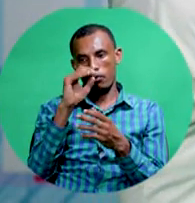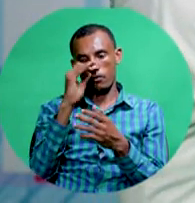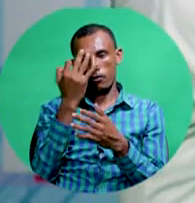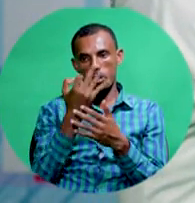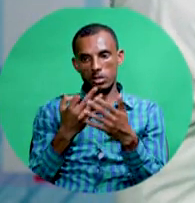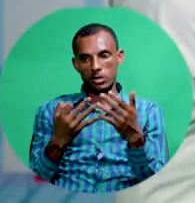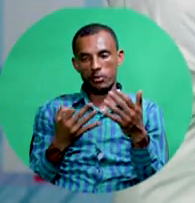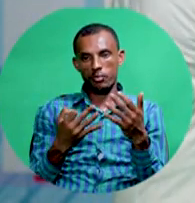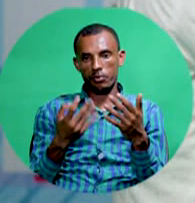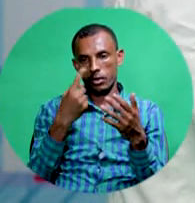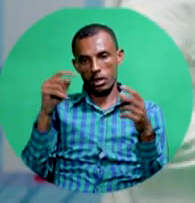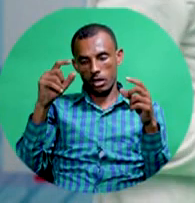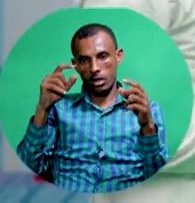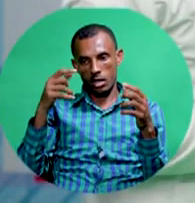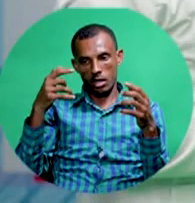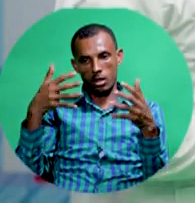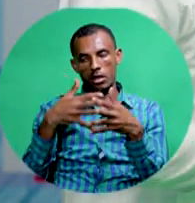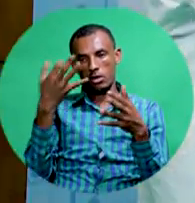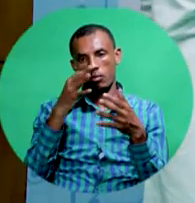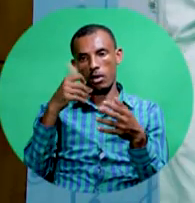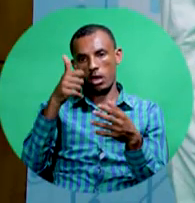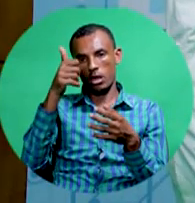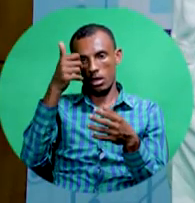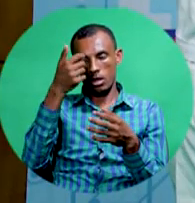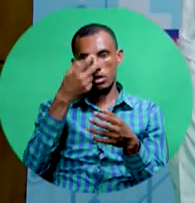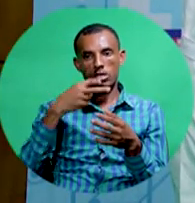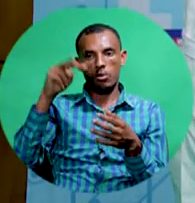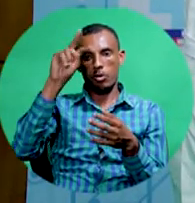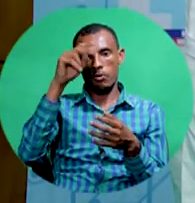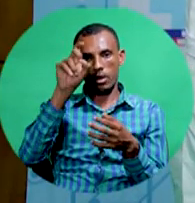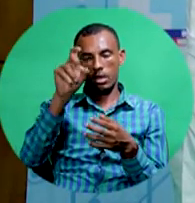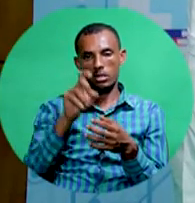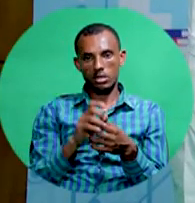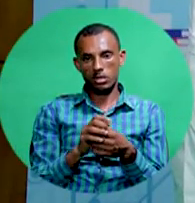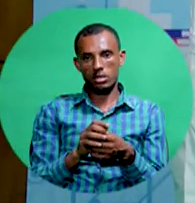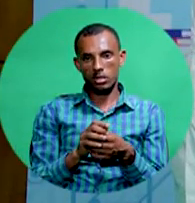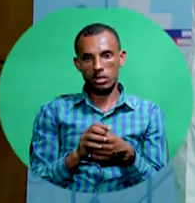the integration of a the power of x. Integration of